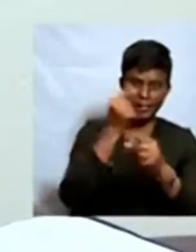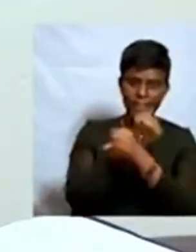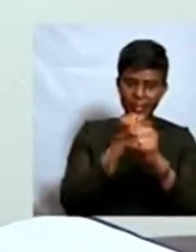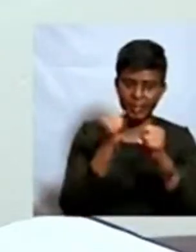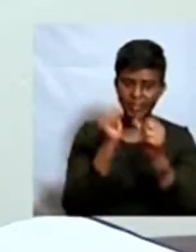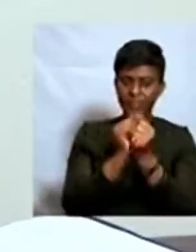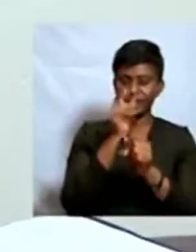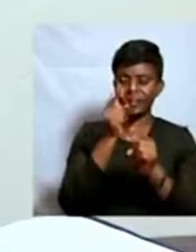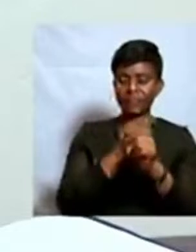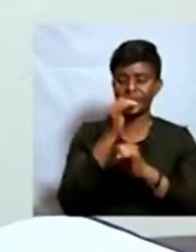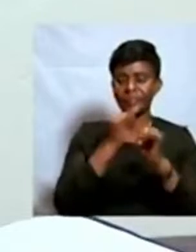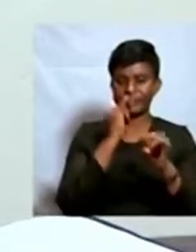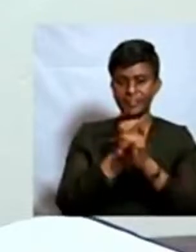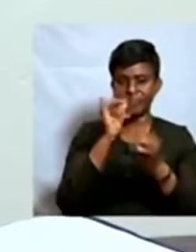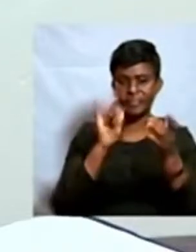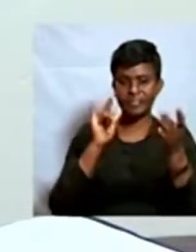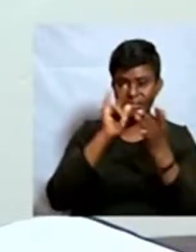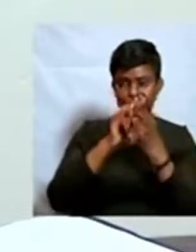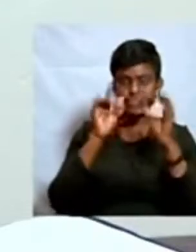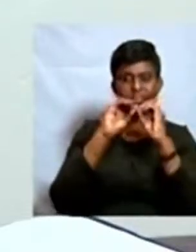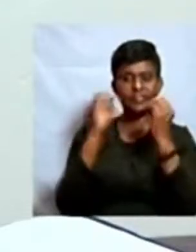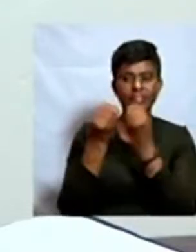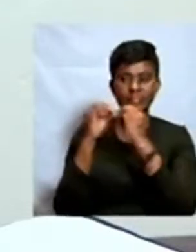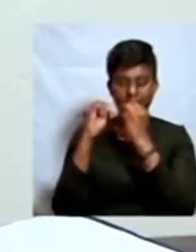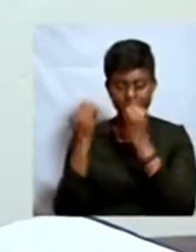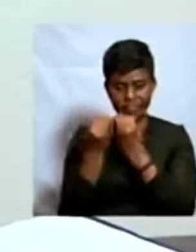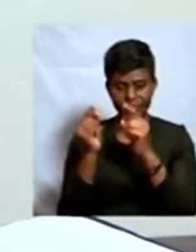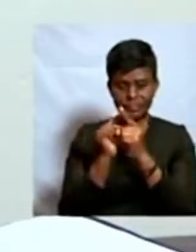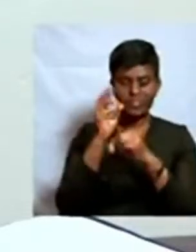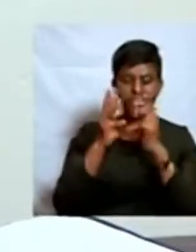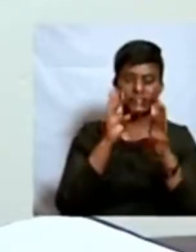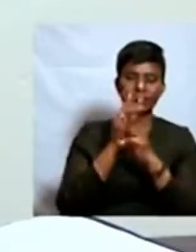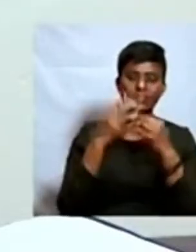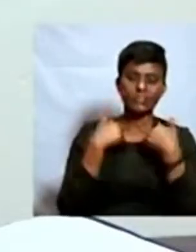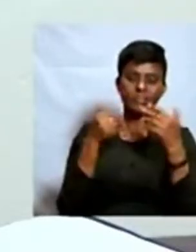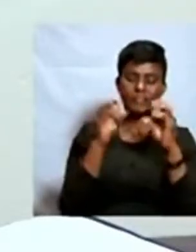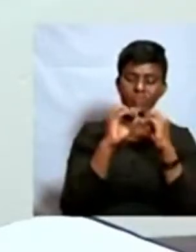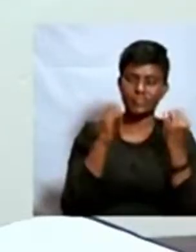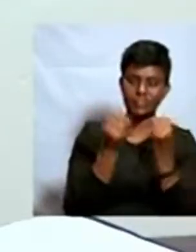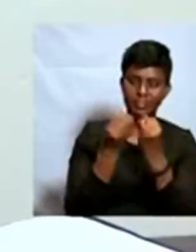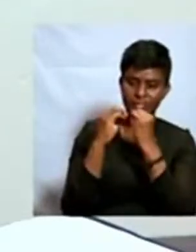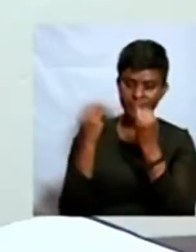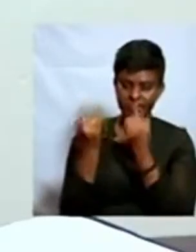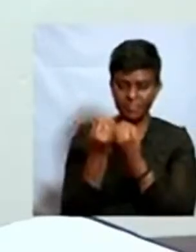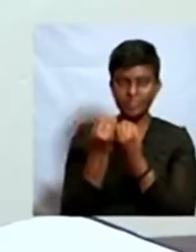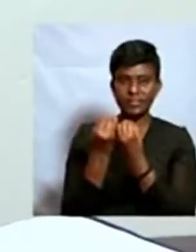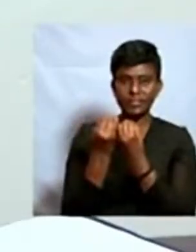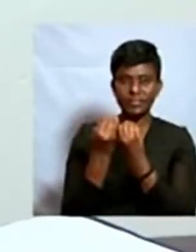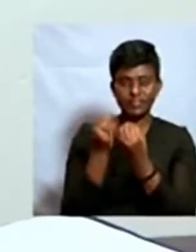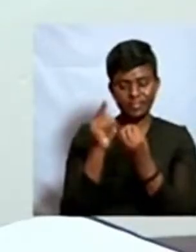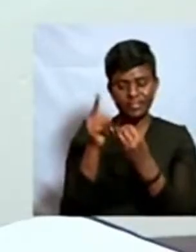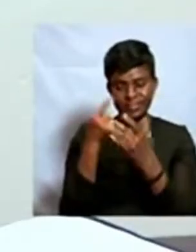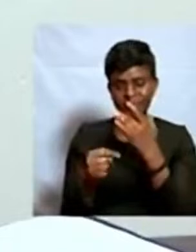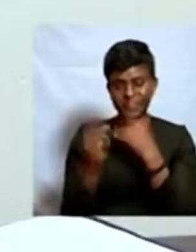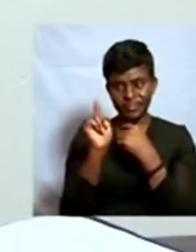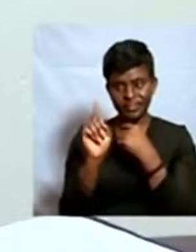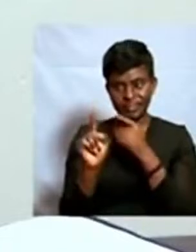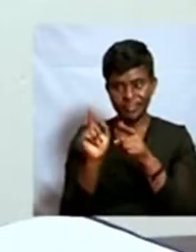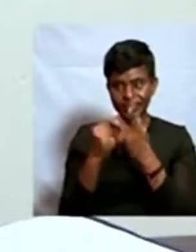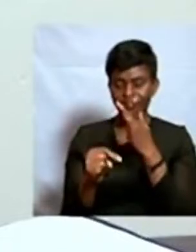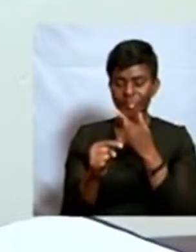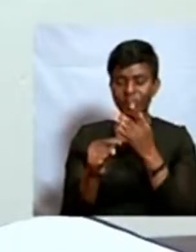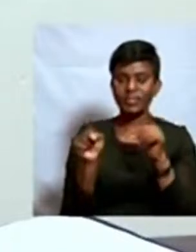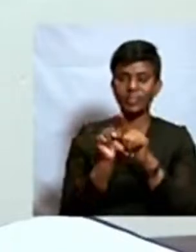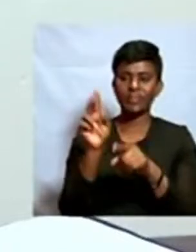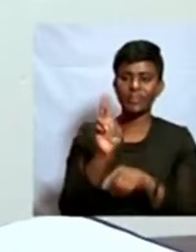the International Civil Aviation Organization and the World Health Organization. That is the one that normally